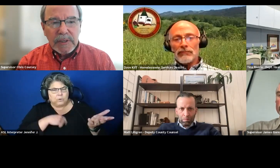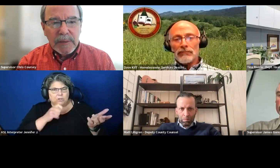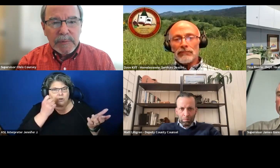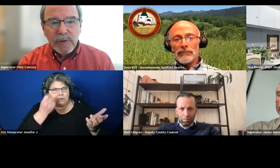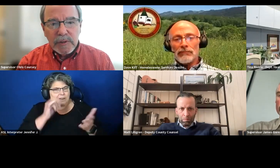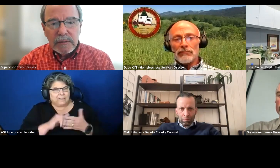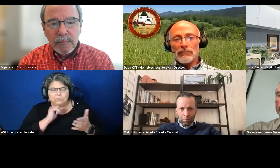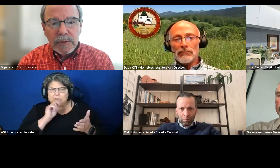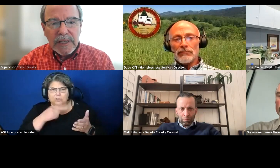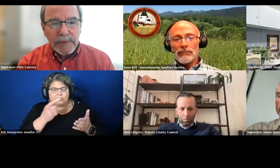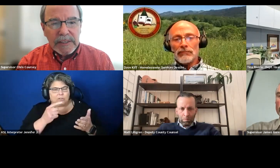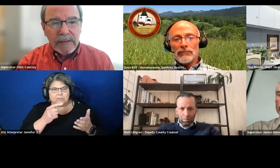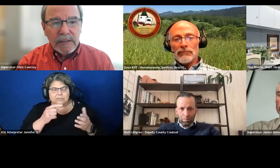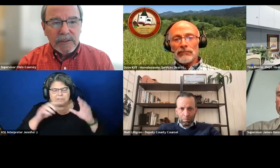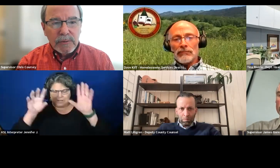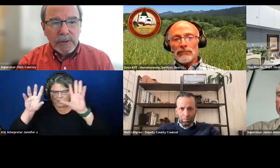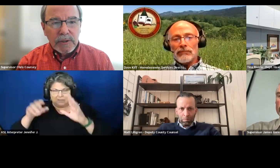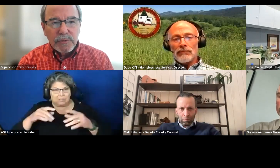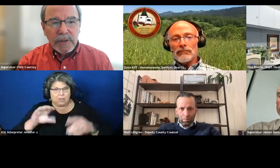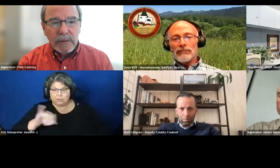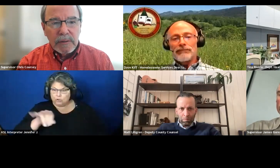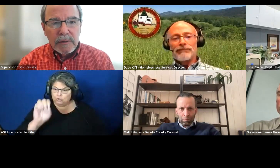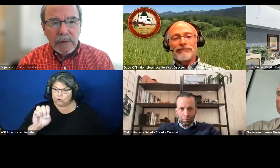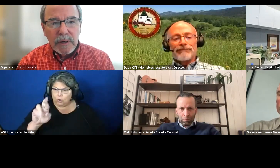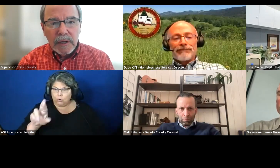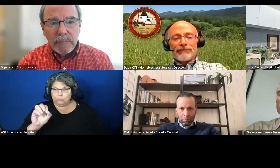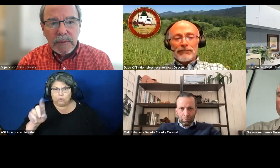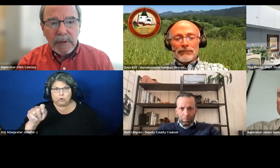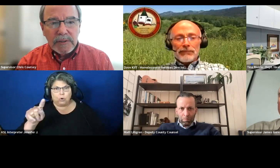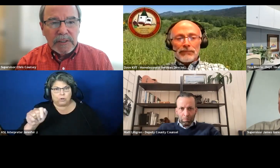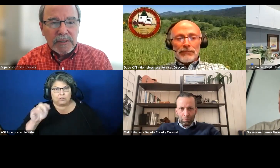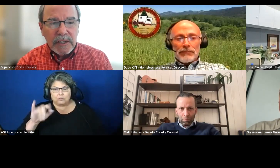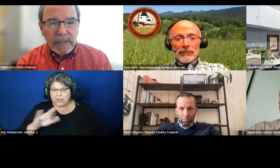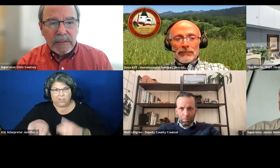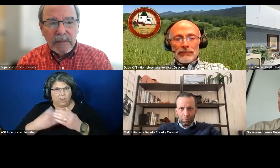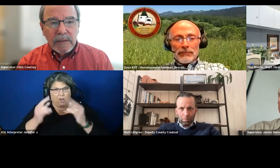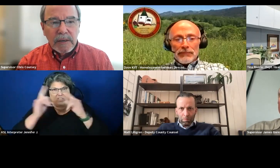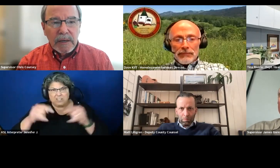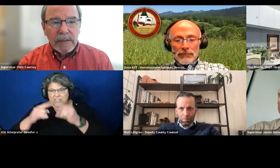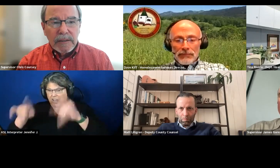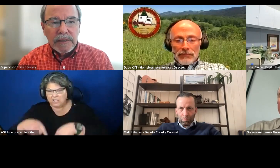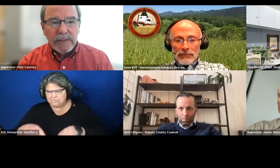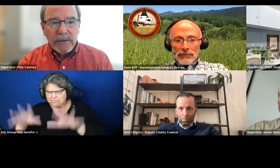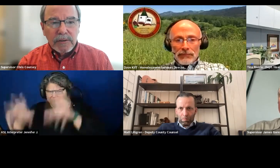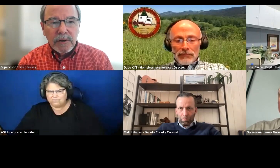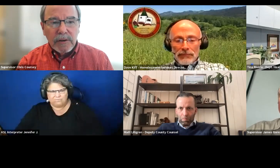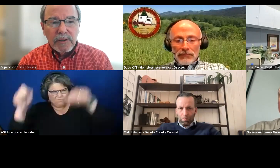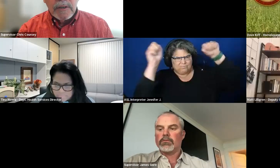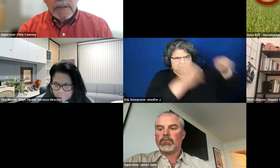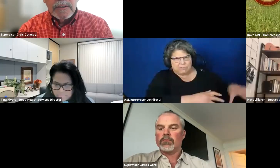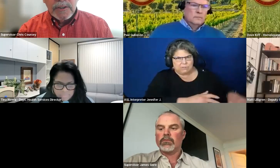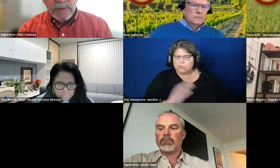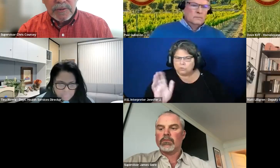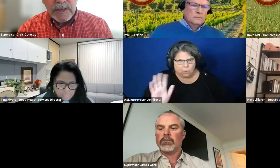just picking up and moving what's happening out on the Joe Rodota Trail onto these sites. These